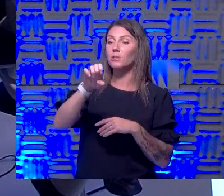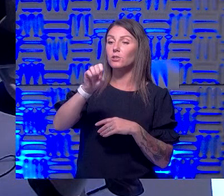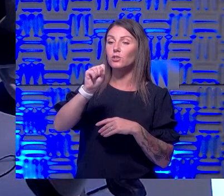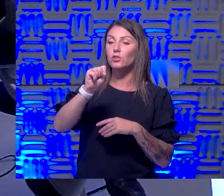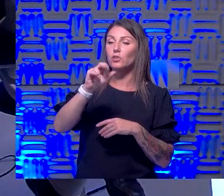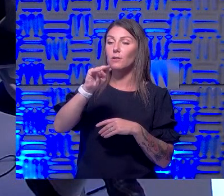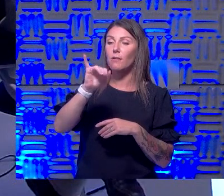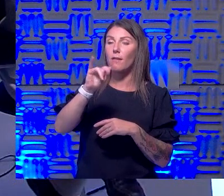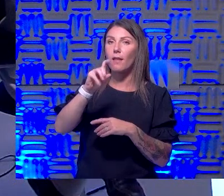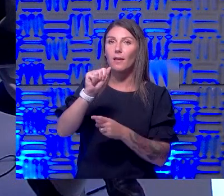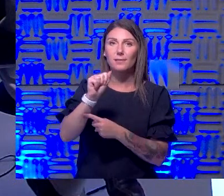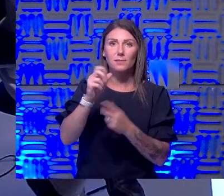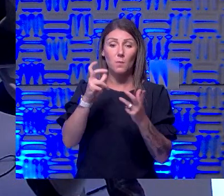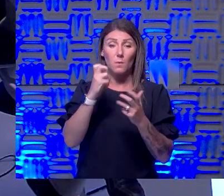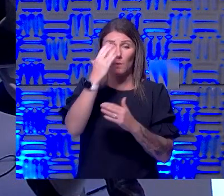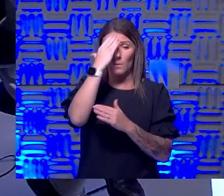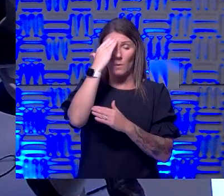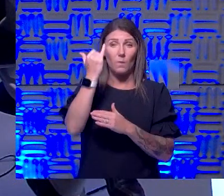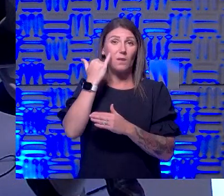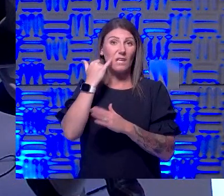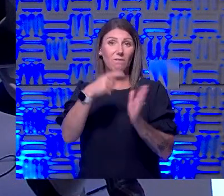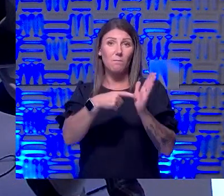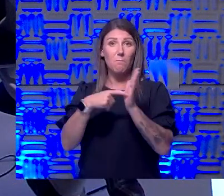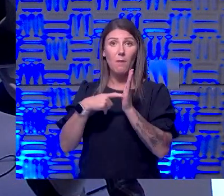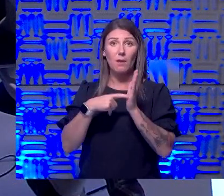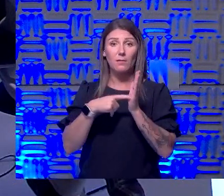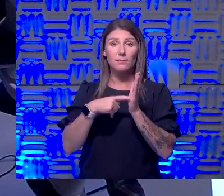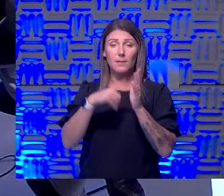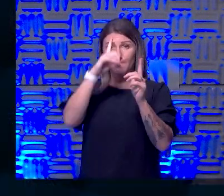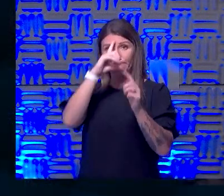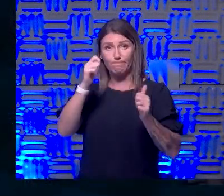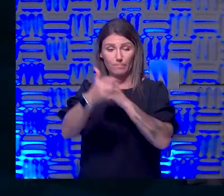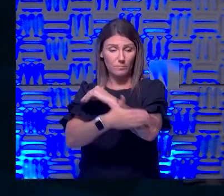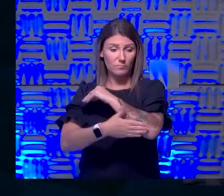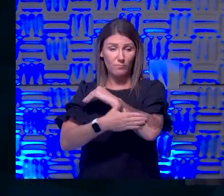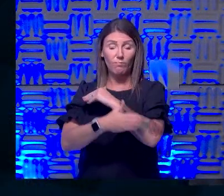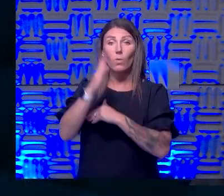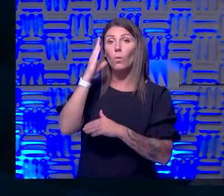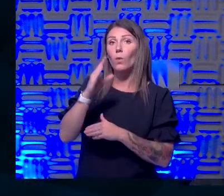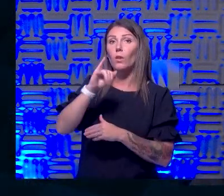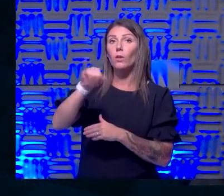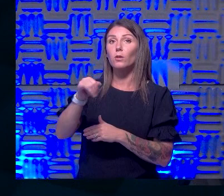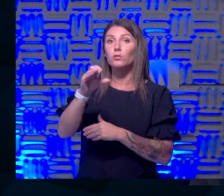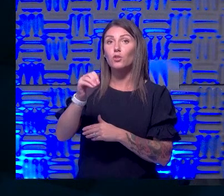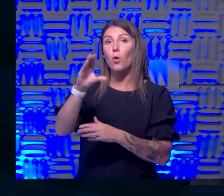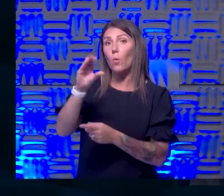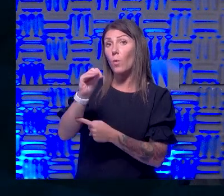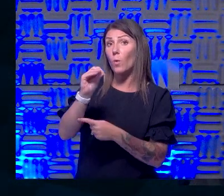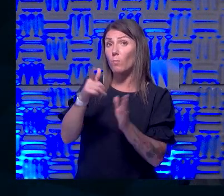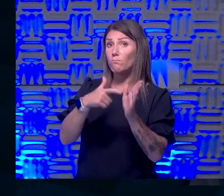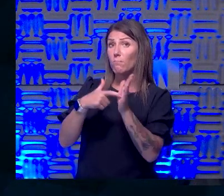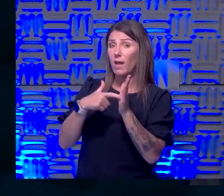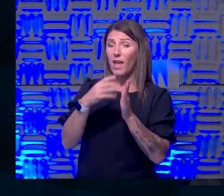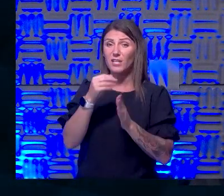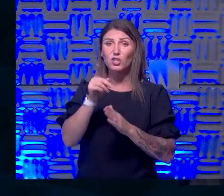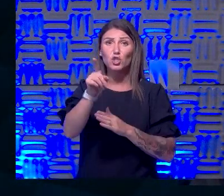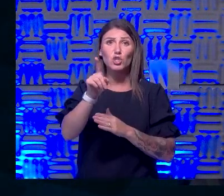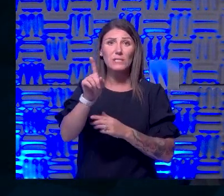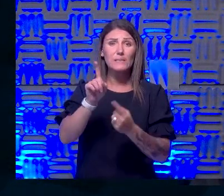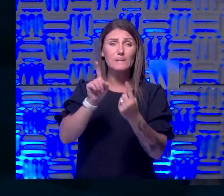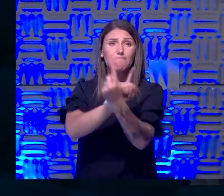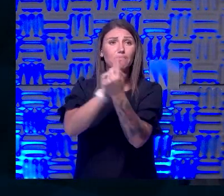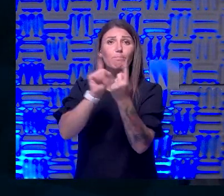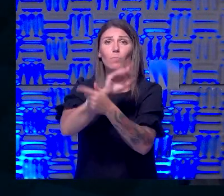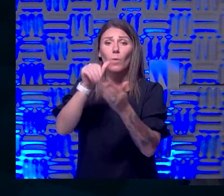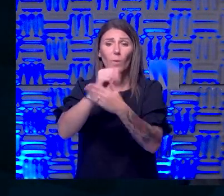know, if the mandate is left up to the counties, will JOCO mandate it? And she's going to all these businesses and she's